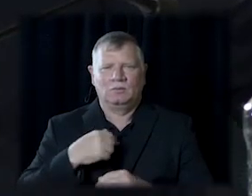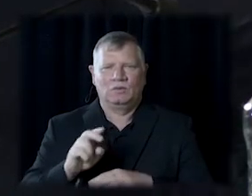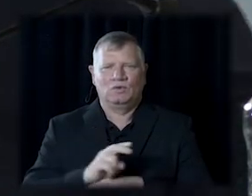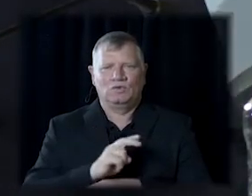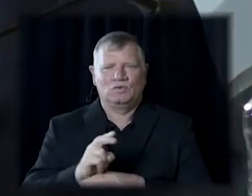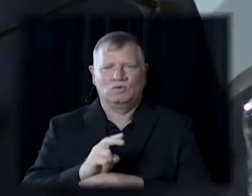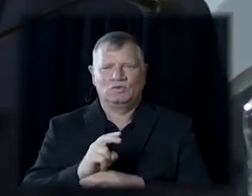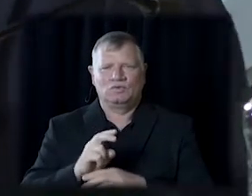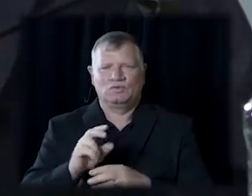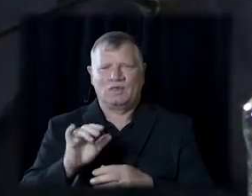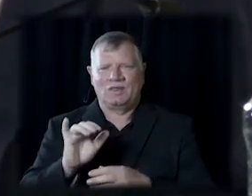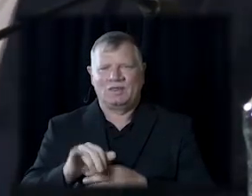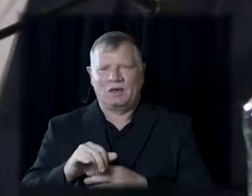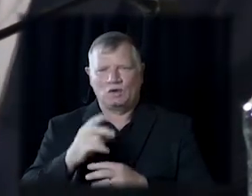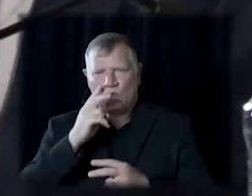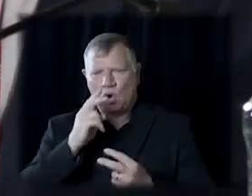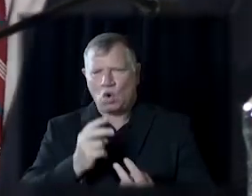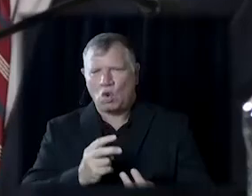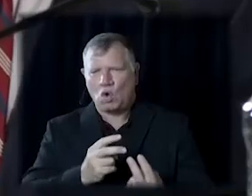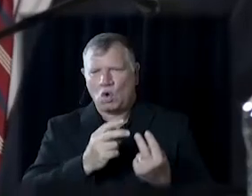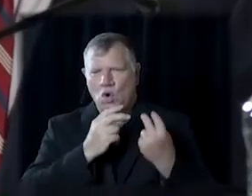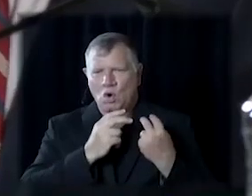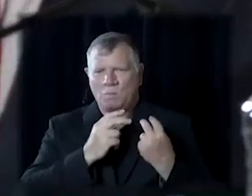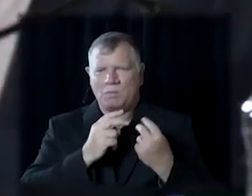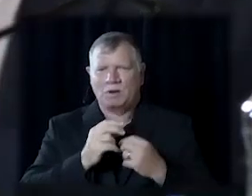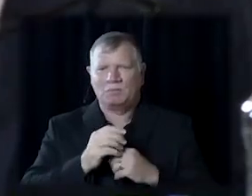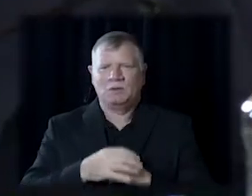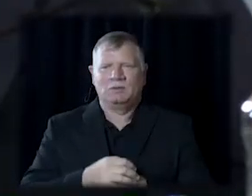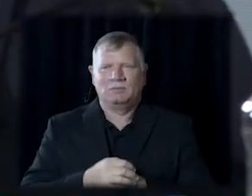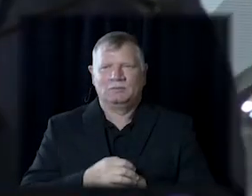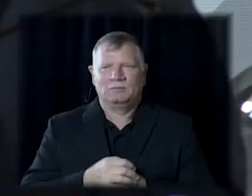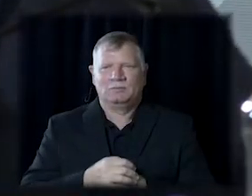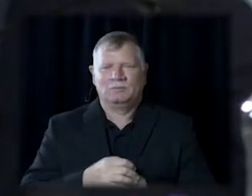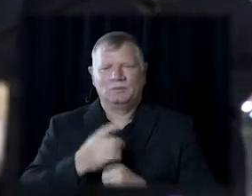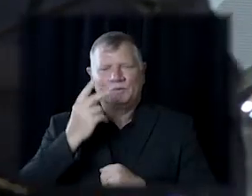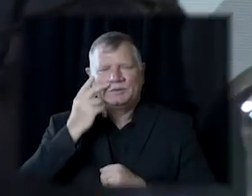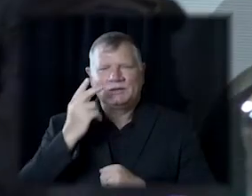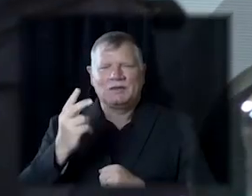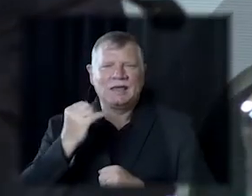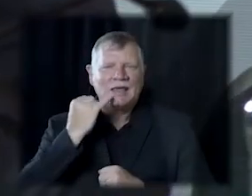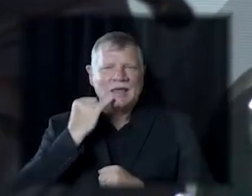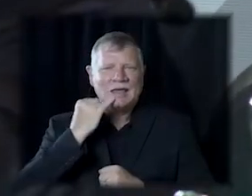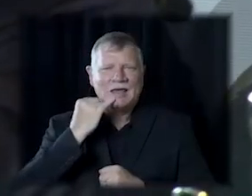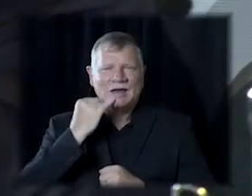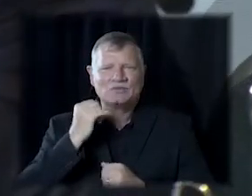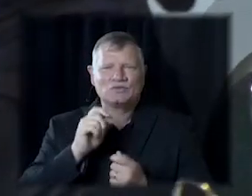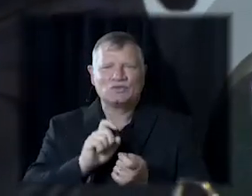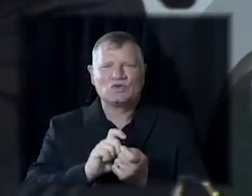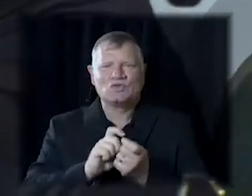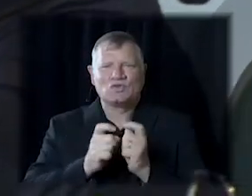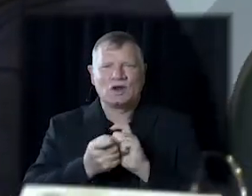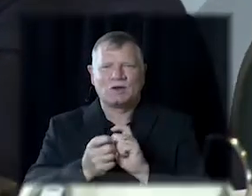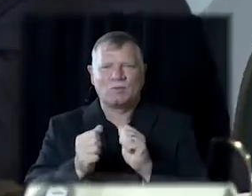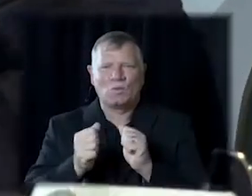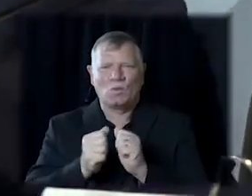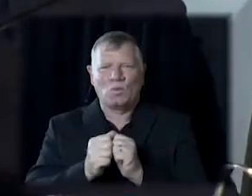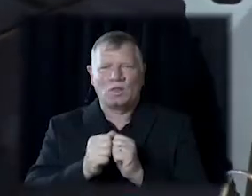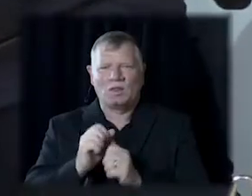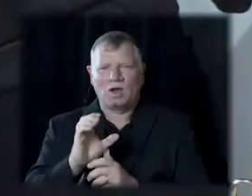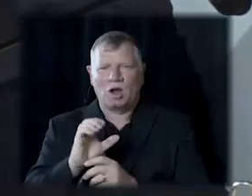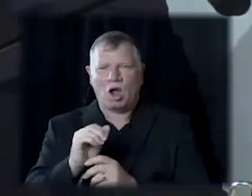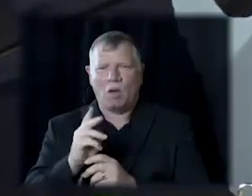utilize those sections to look back at a period of time to see if transactions with the